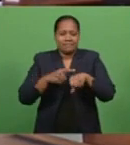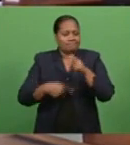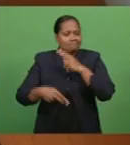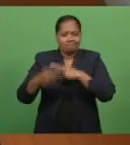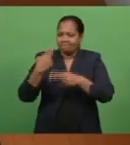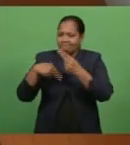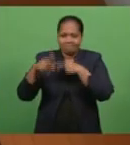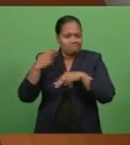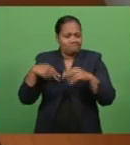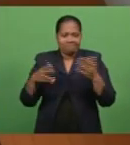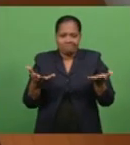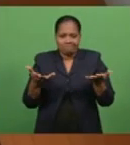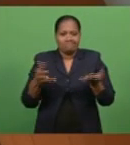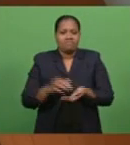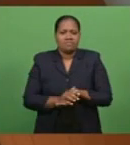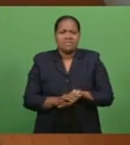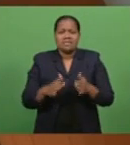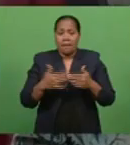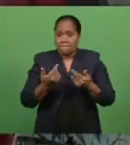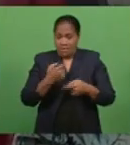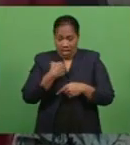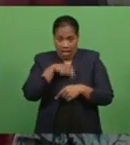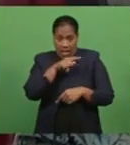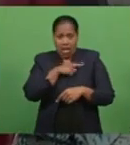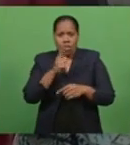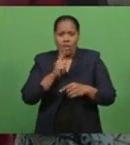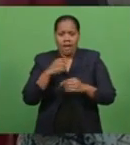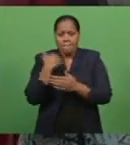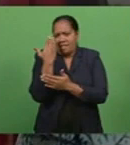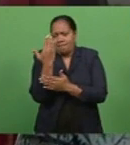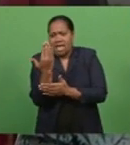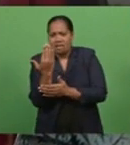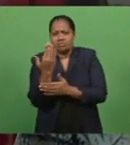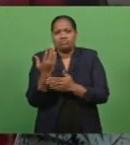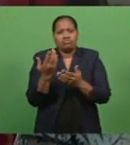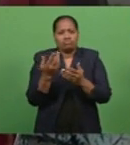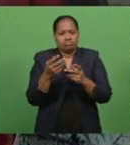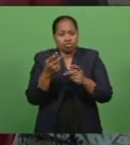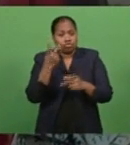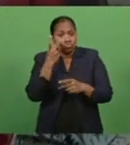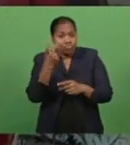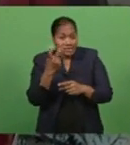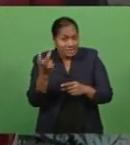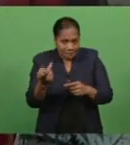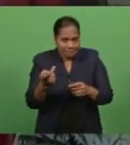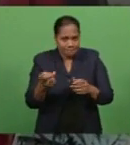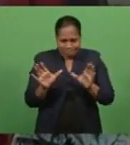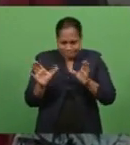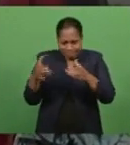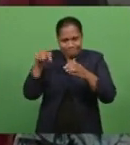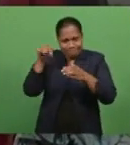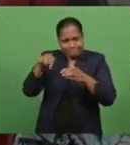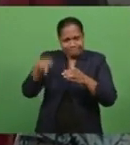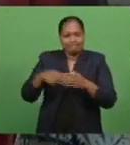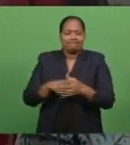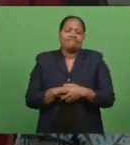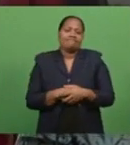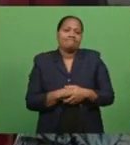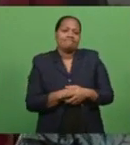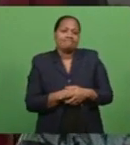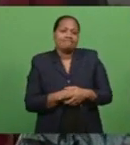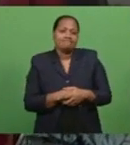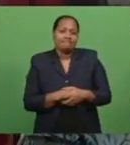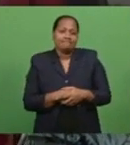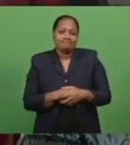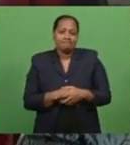have largely been dependent on tourism, tertiary sector, that it has been the largest foreign exchange earner for us.